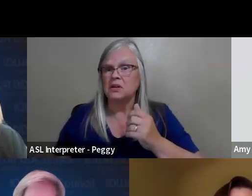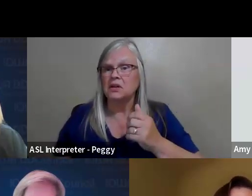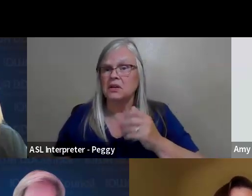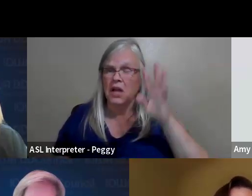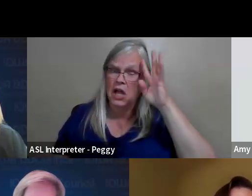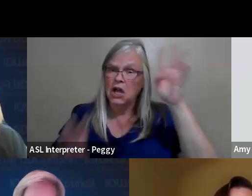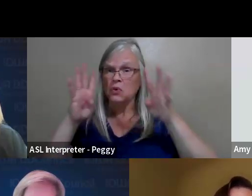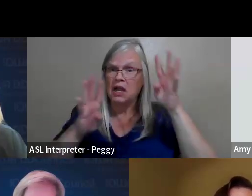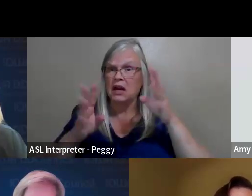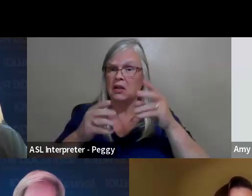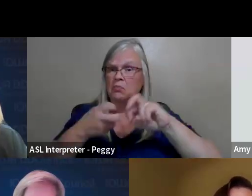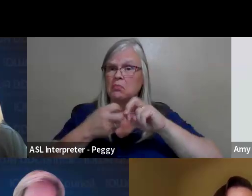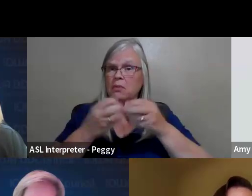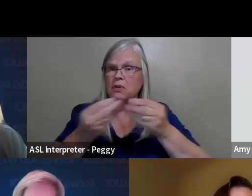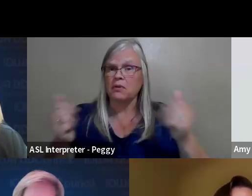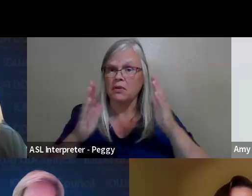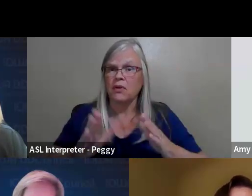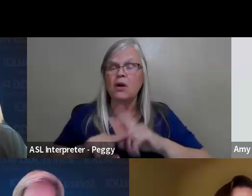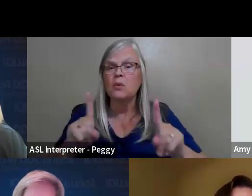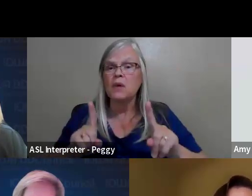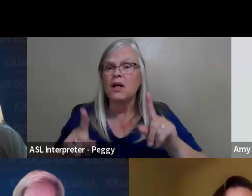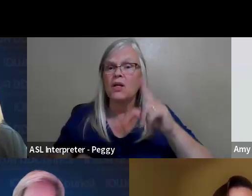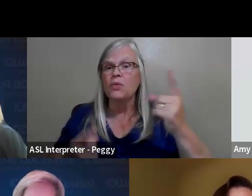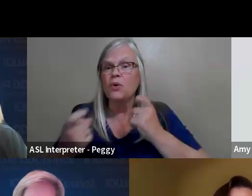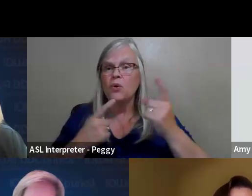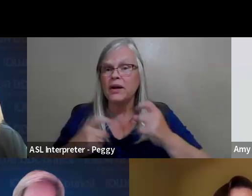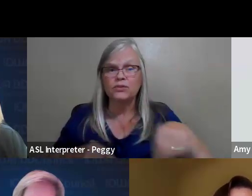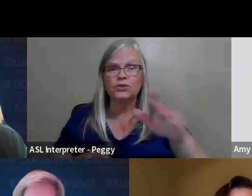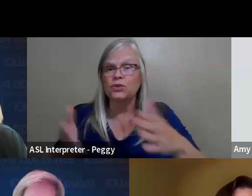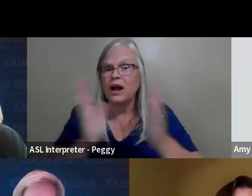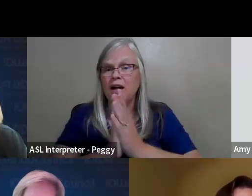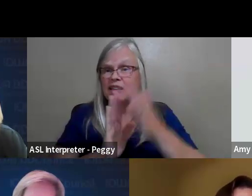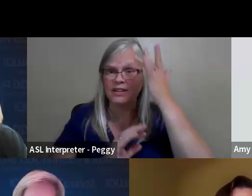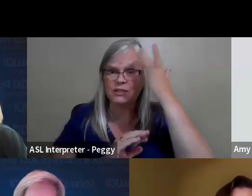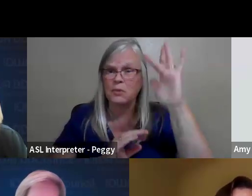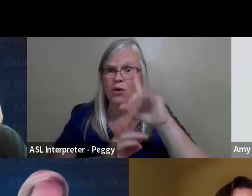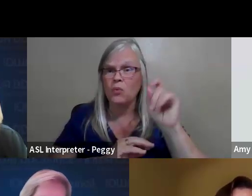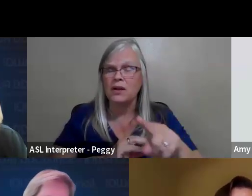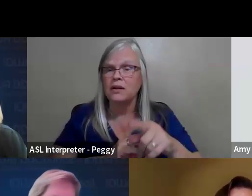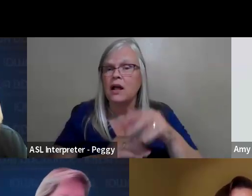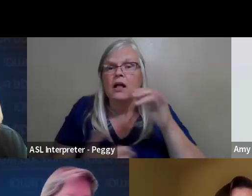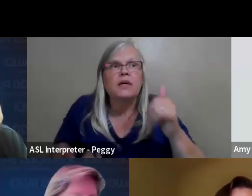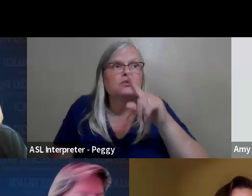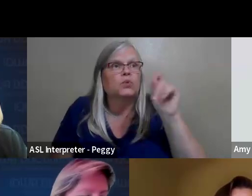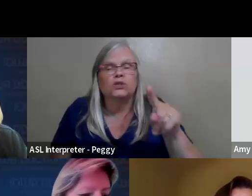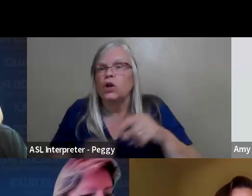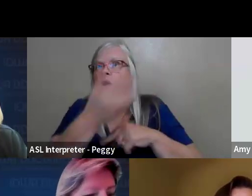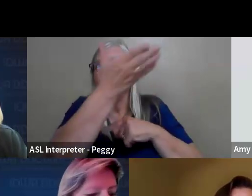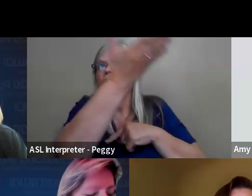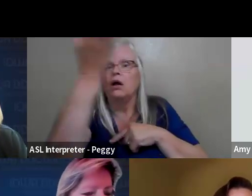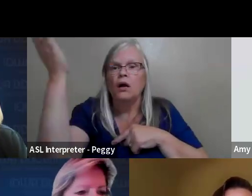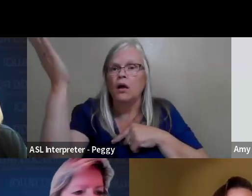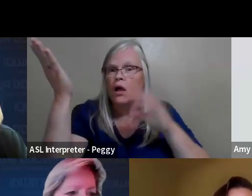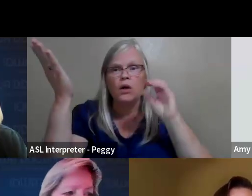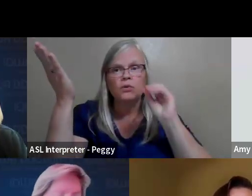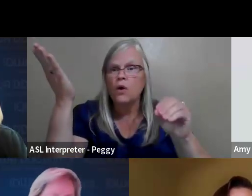creative problem solver, but all the questions you raised in your very smart question are those questions that no one has answers to,